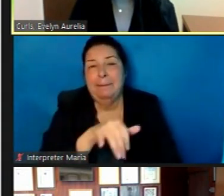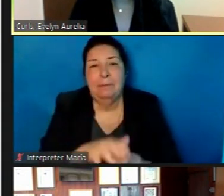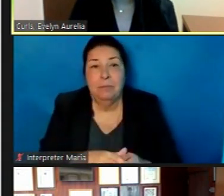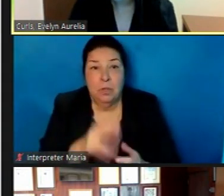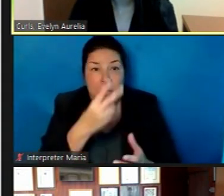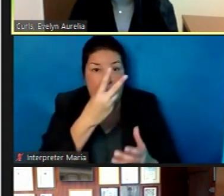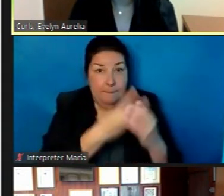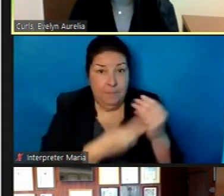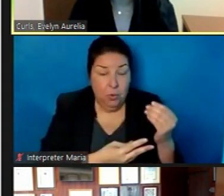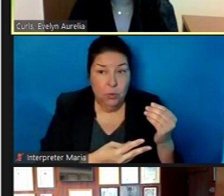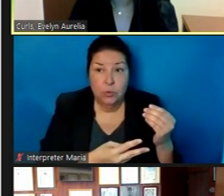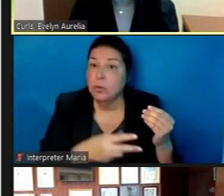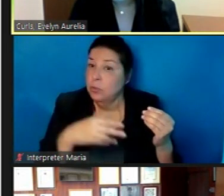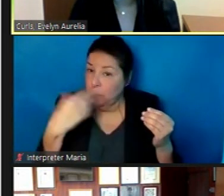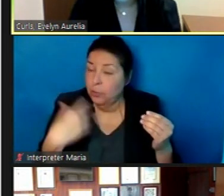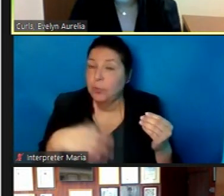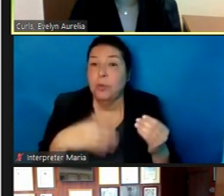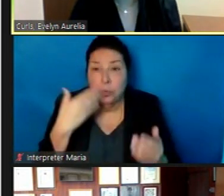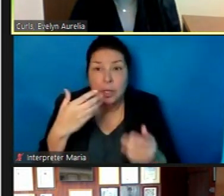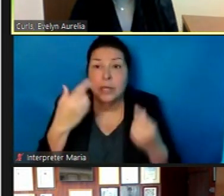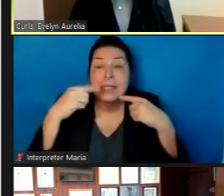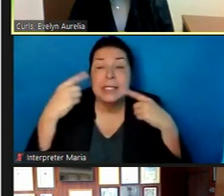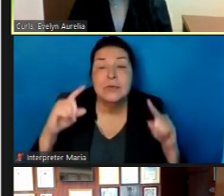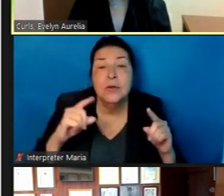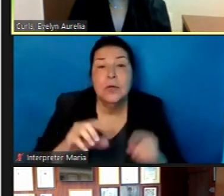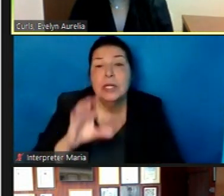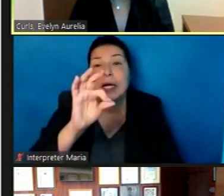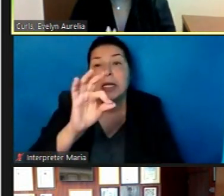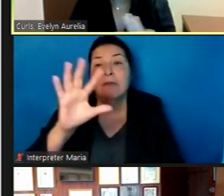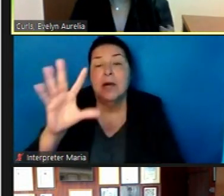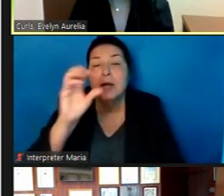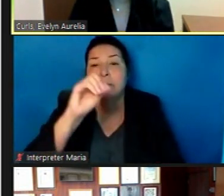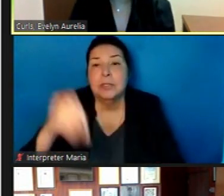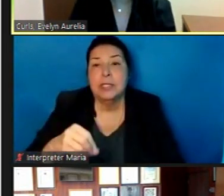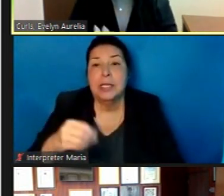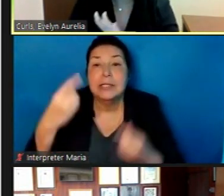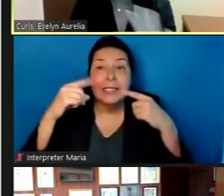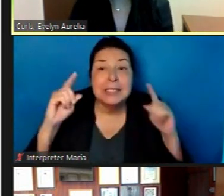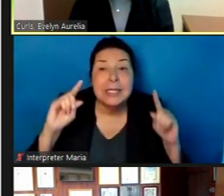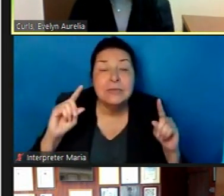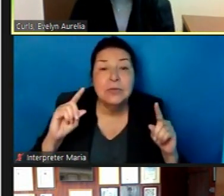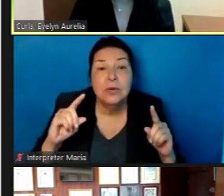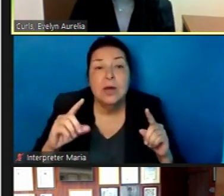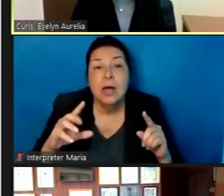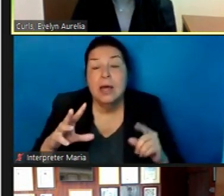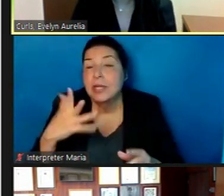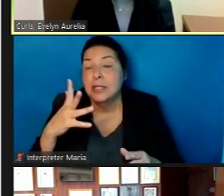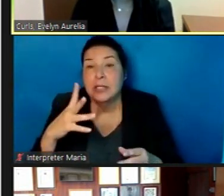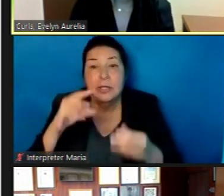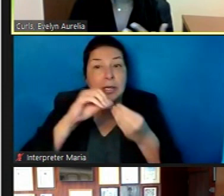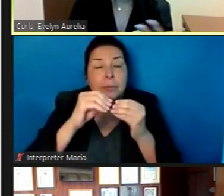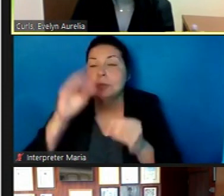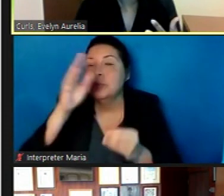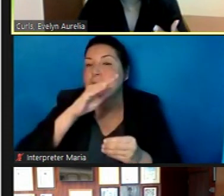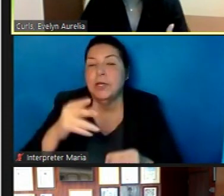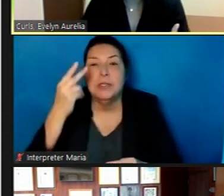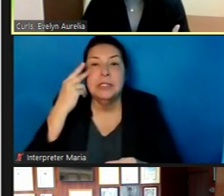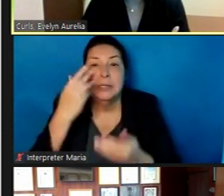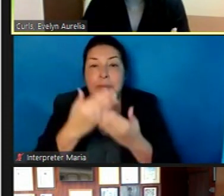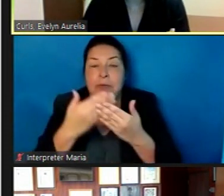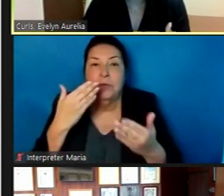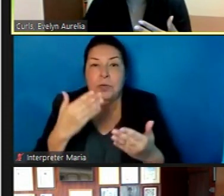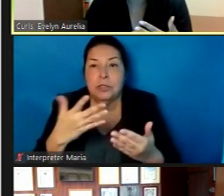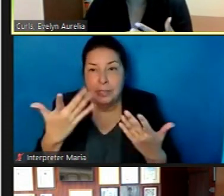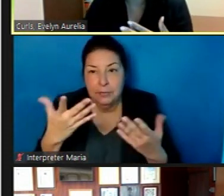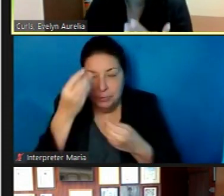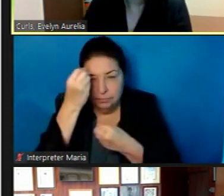are extremely effective, 95% effective. These are effectivity rates we've never really seen before. To give you some